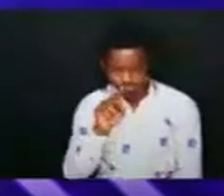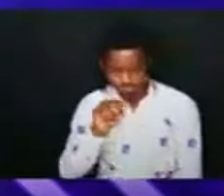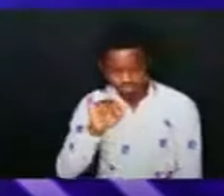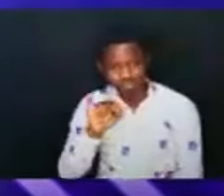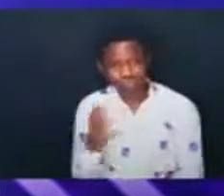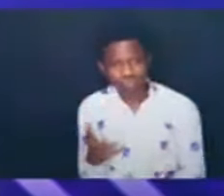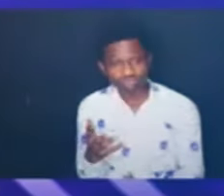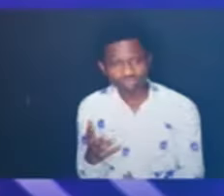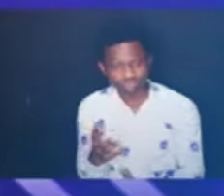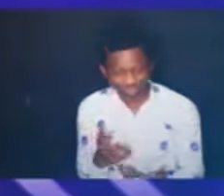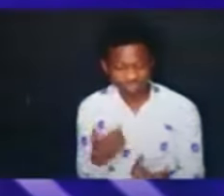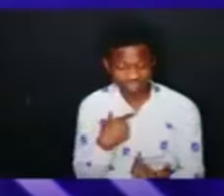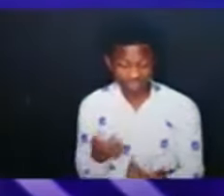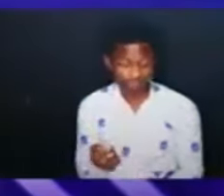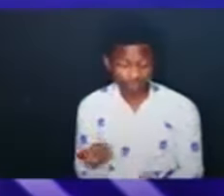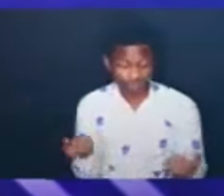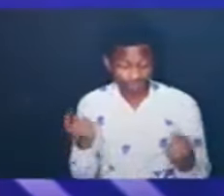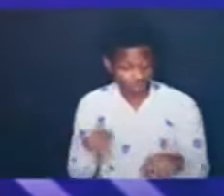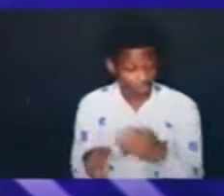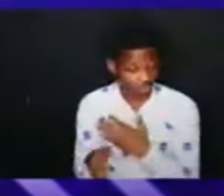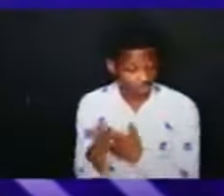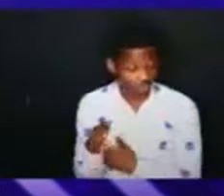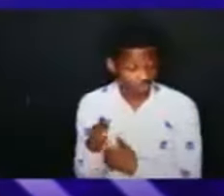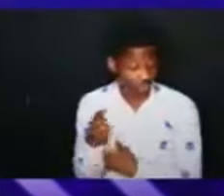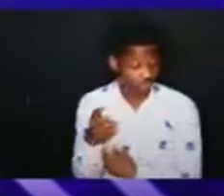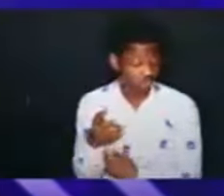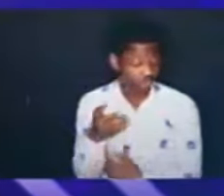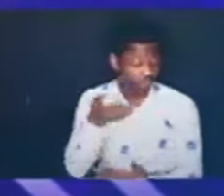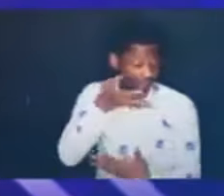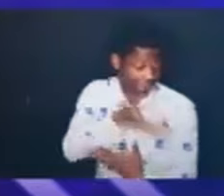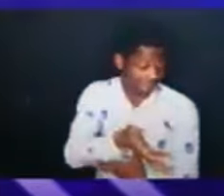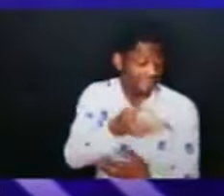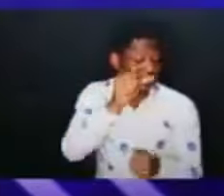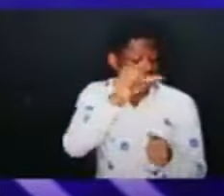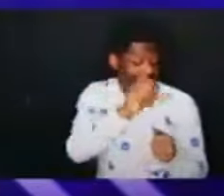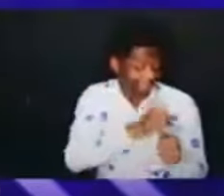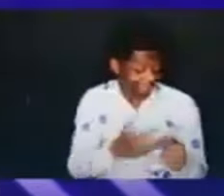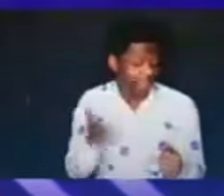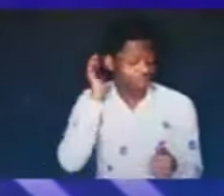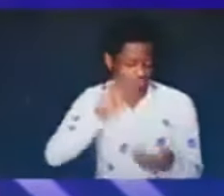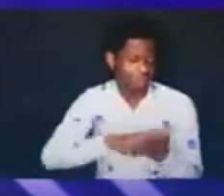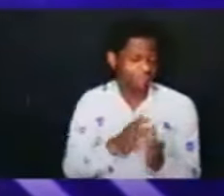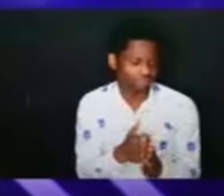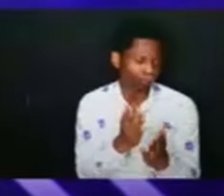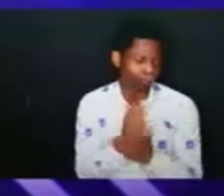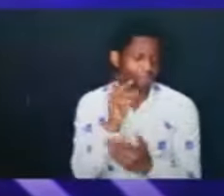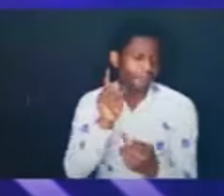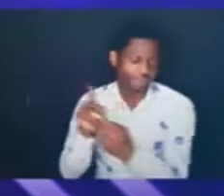Onyami omo. Onyame wo mo